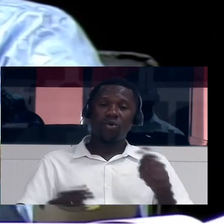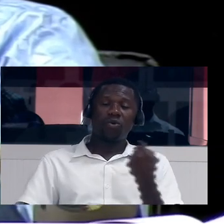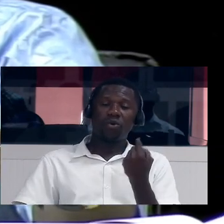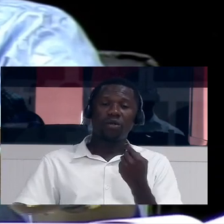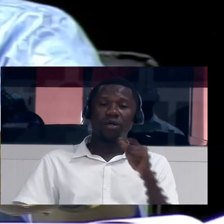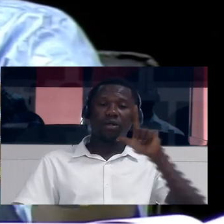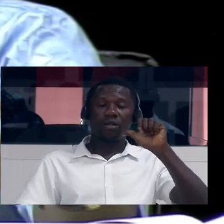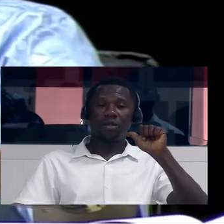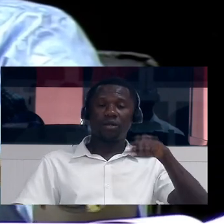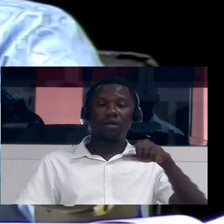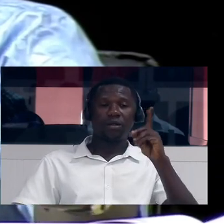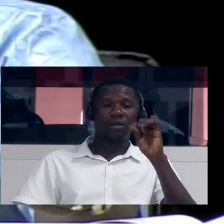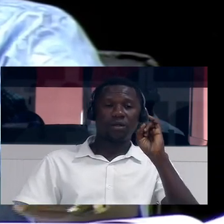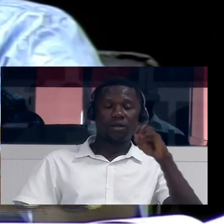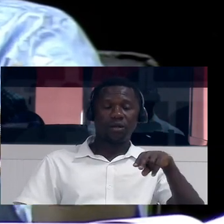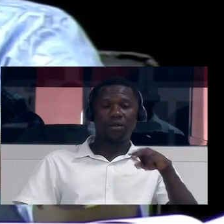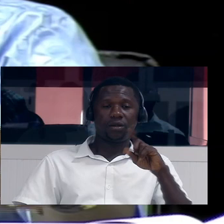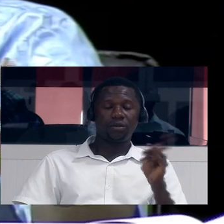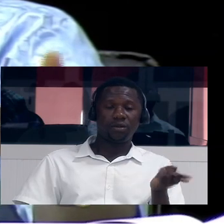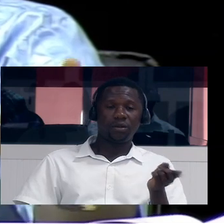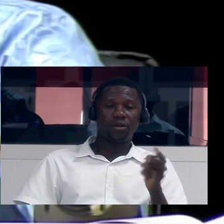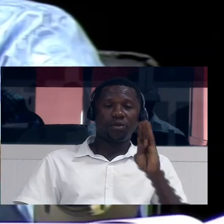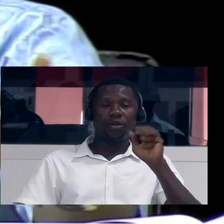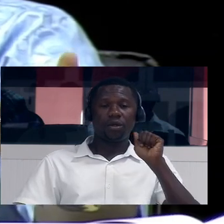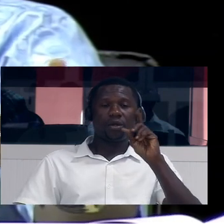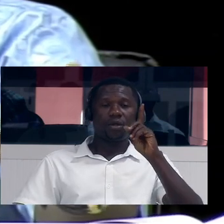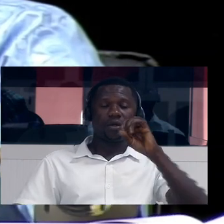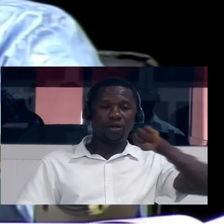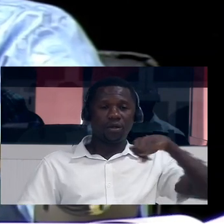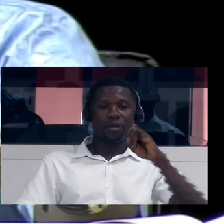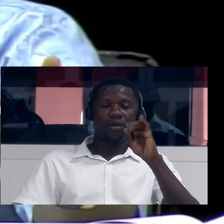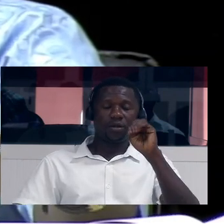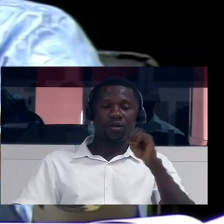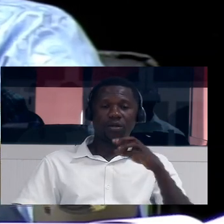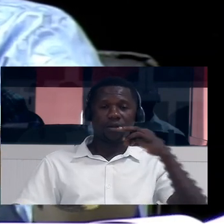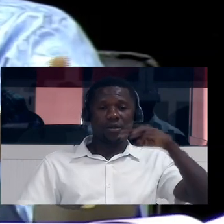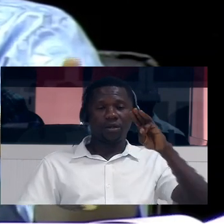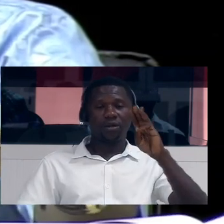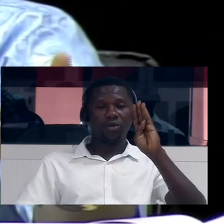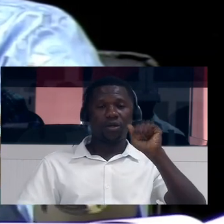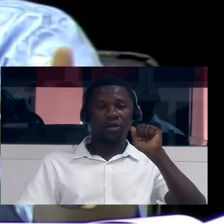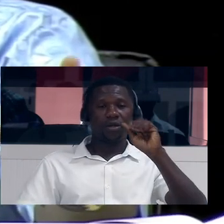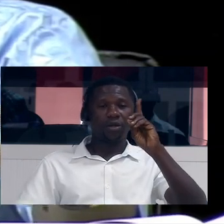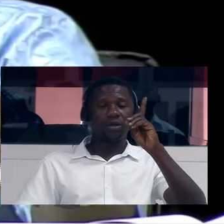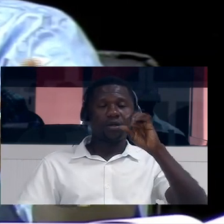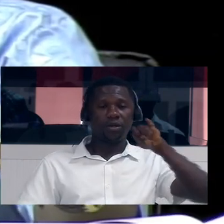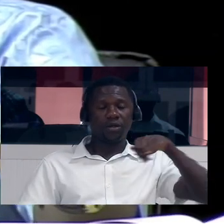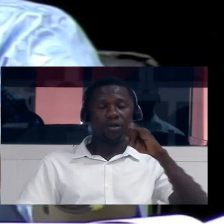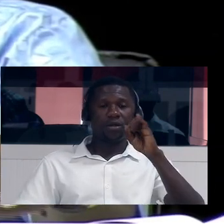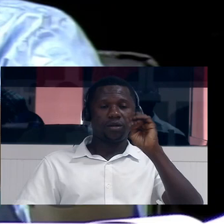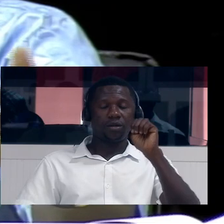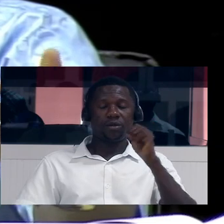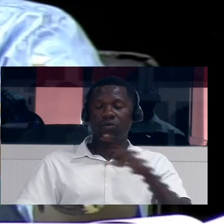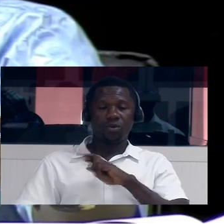Landing Baji, alias Tatin Baji, who came out clearly and said we were not wrong in the steps we